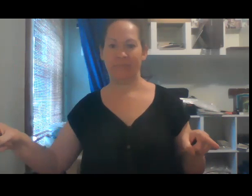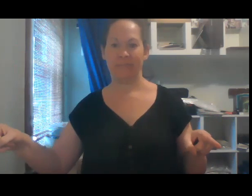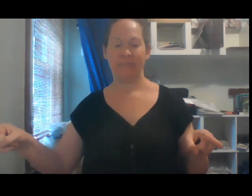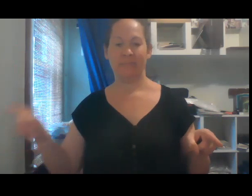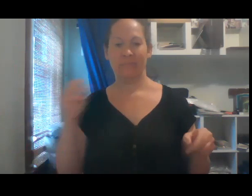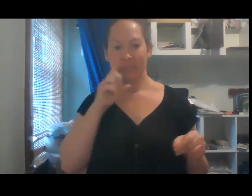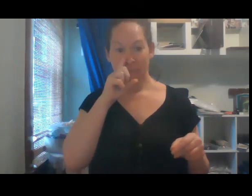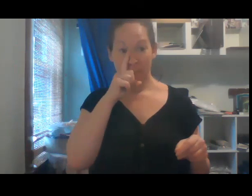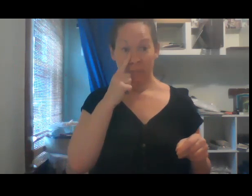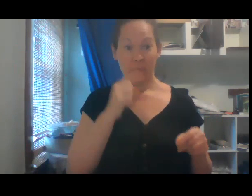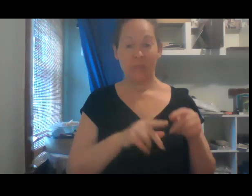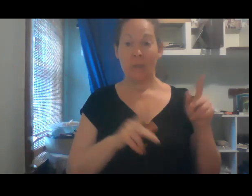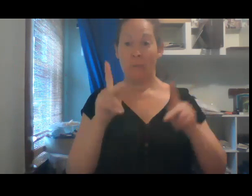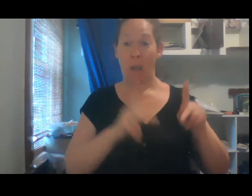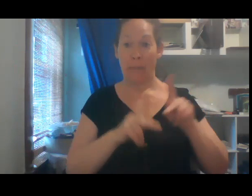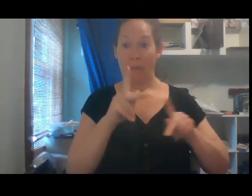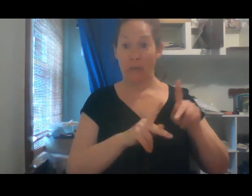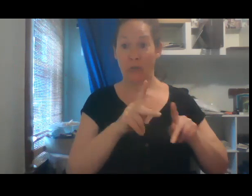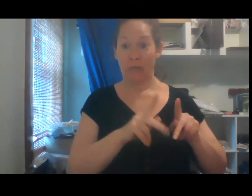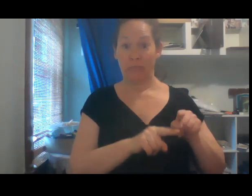And this is a population.